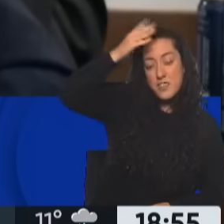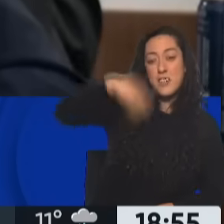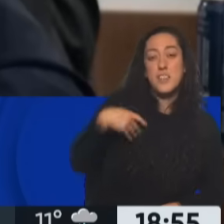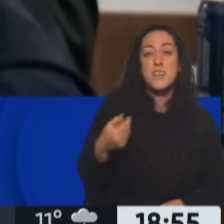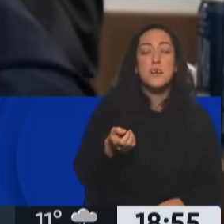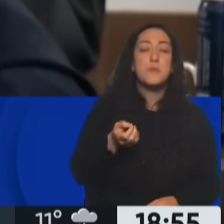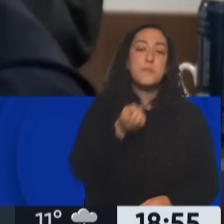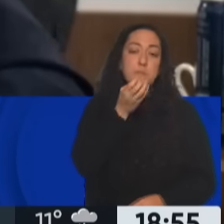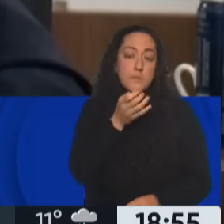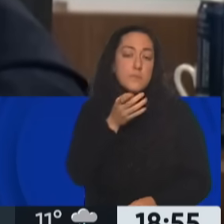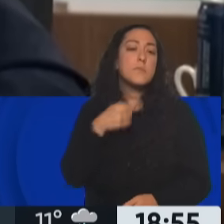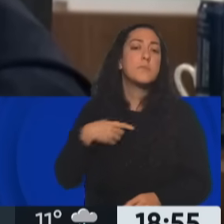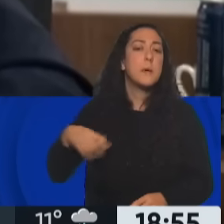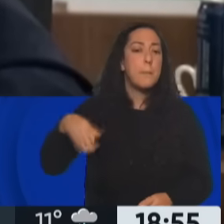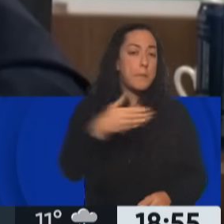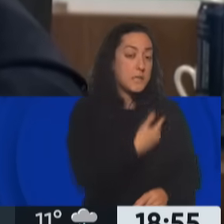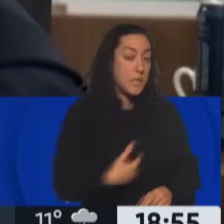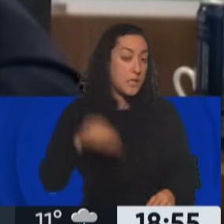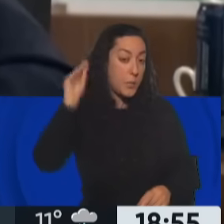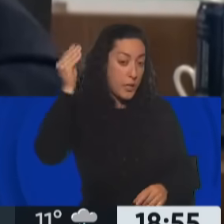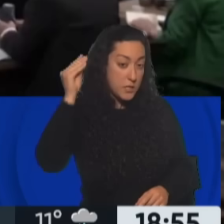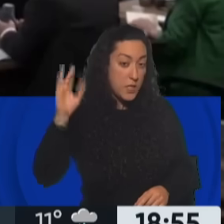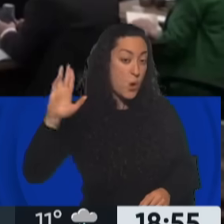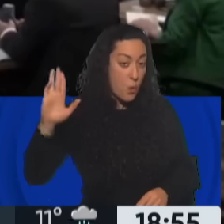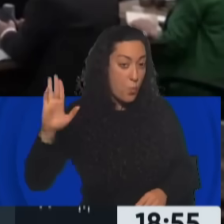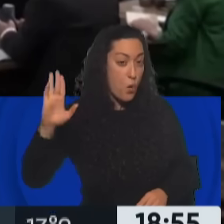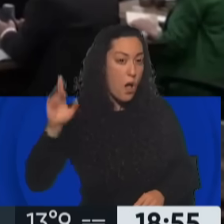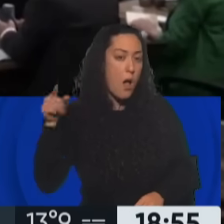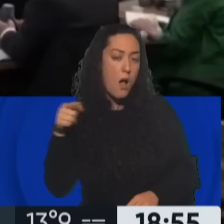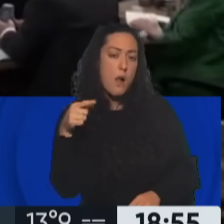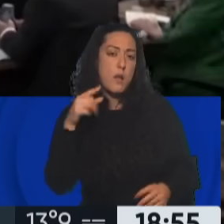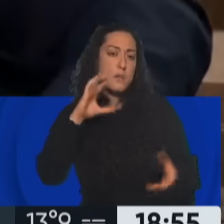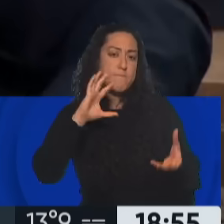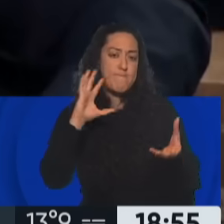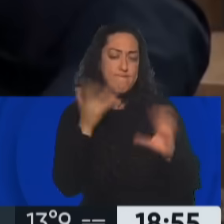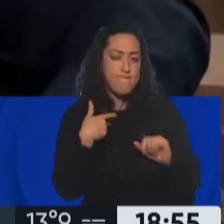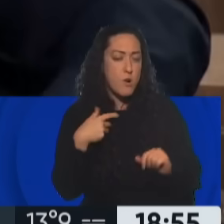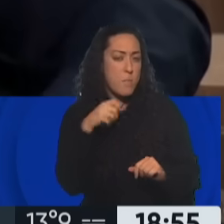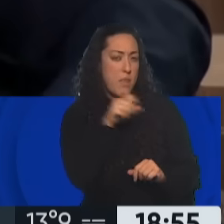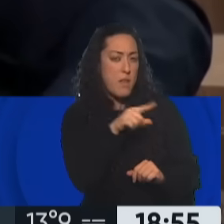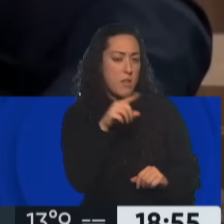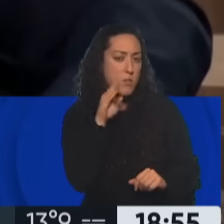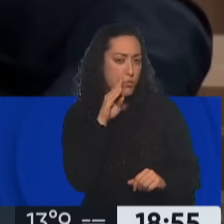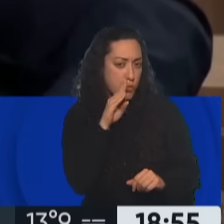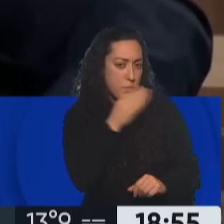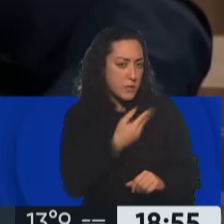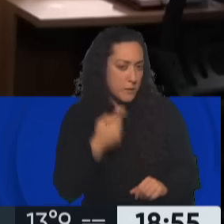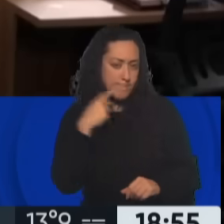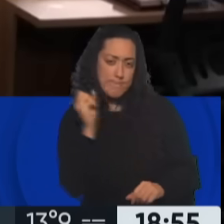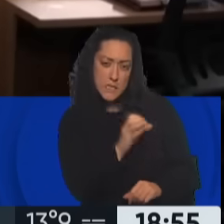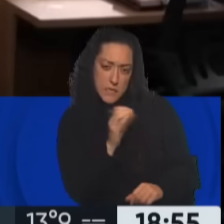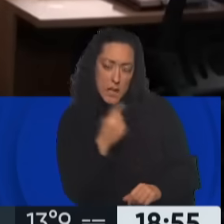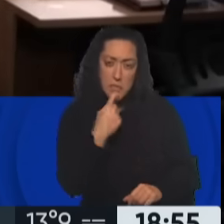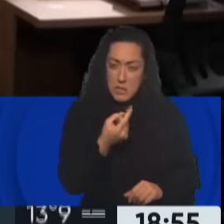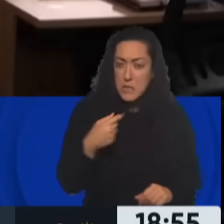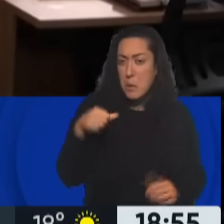El presidente de Brasil y anfitrión del encuentro, Lula da Silva, criticó la postura del mandatario estadounidense y aseguró que son países